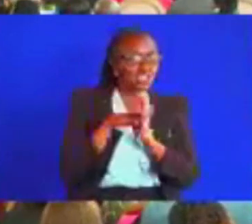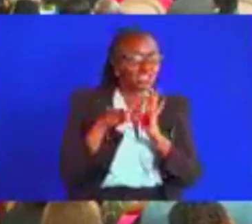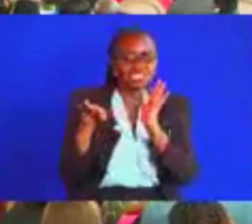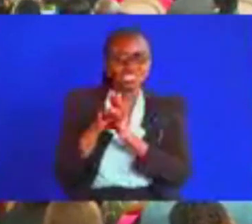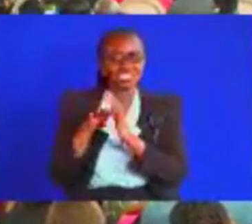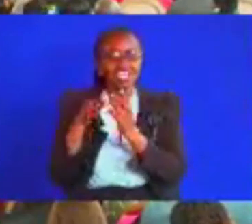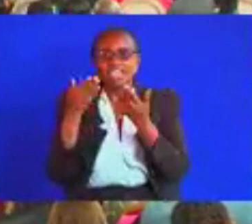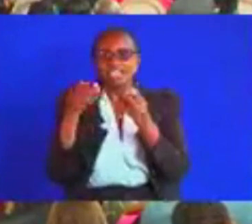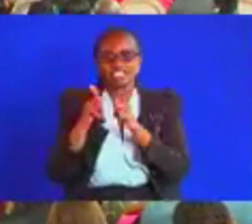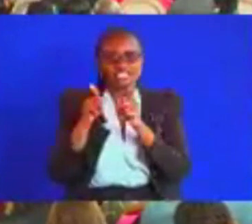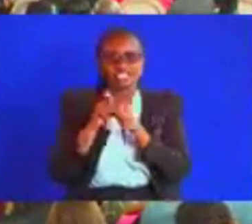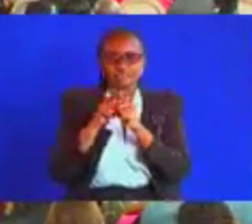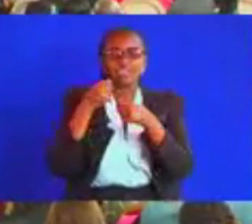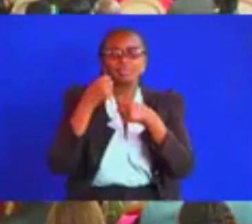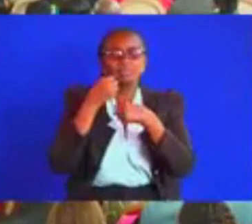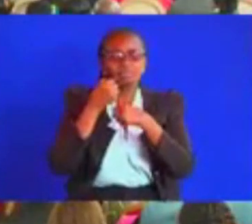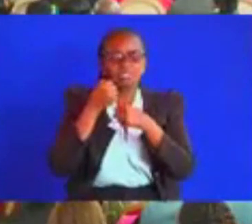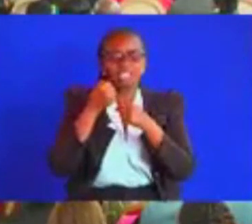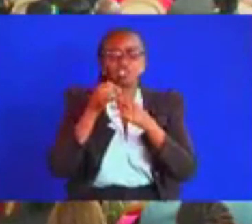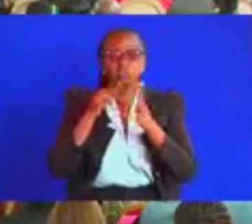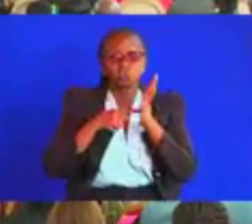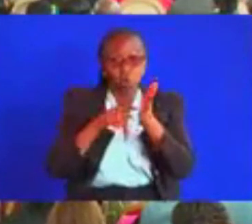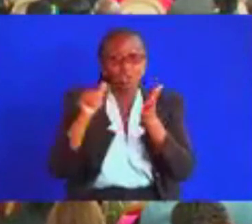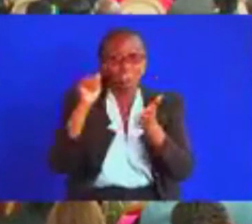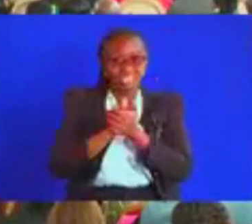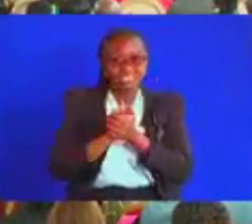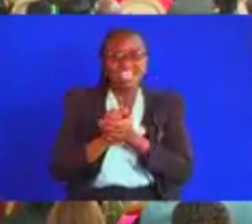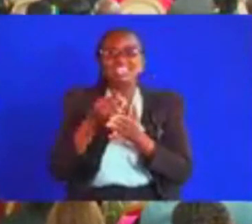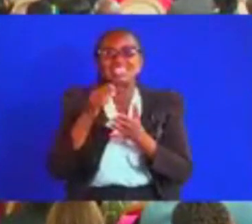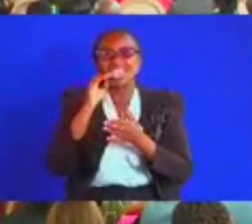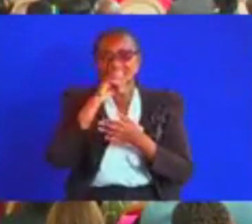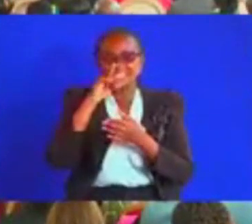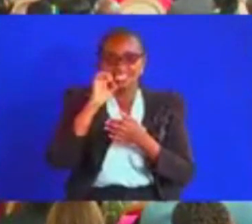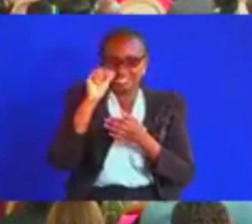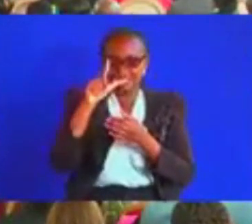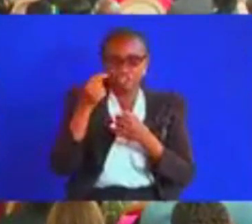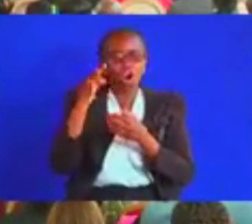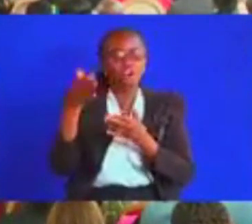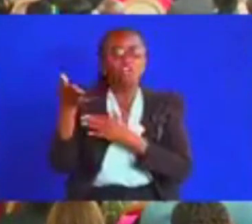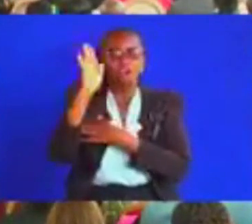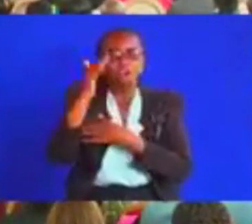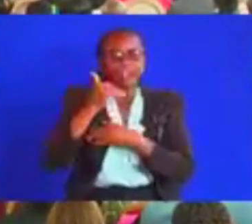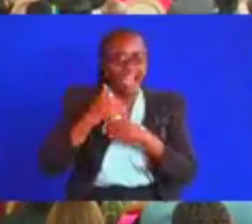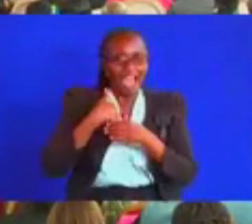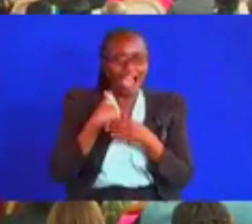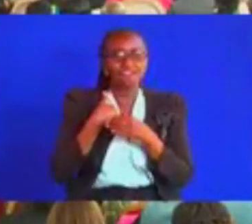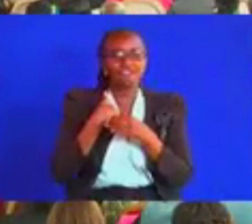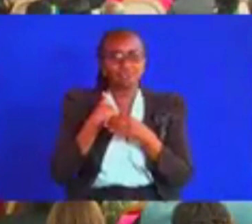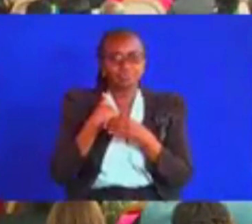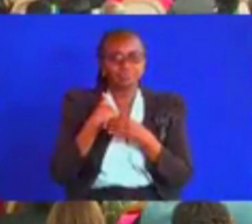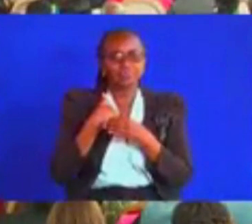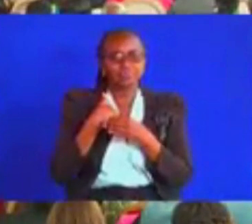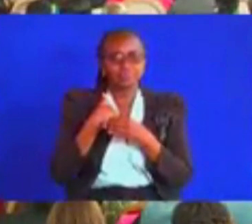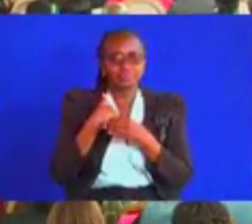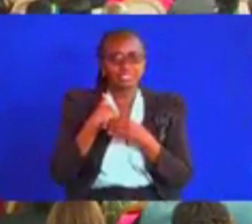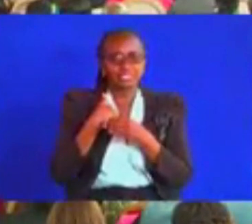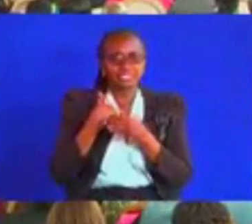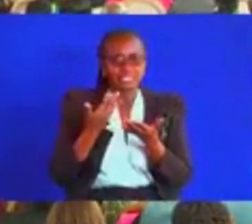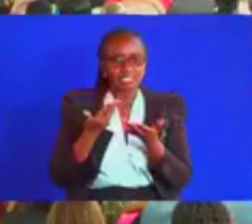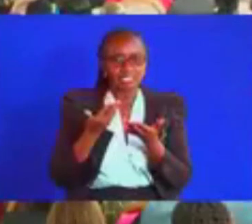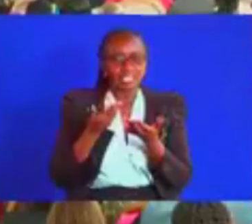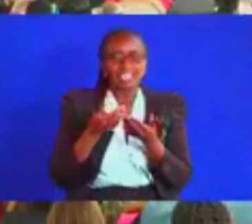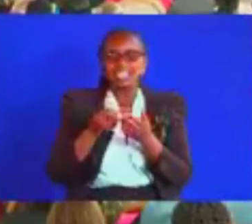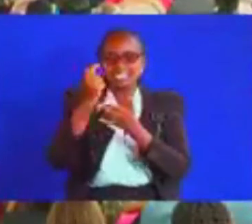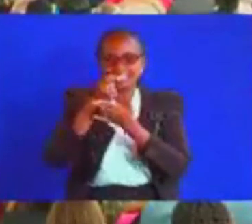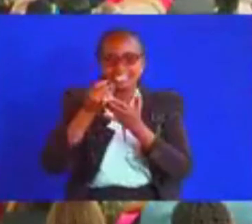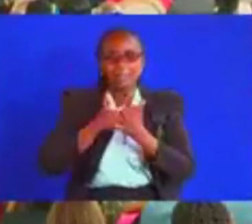and they made reference to his zeal, that the zeal of the Lord has consumed this man. He says, is it not written that my